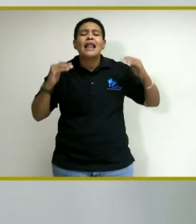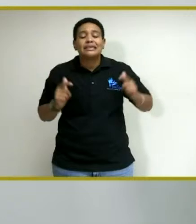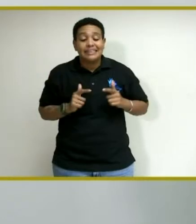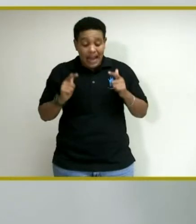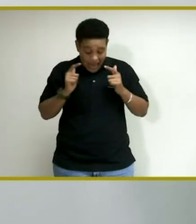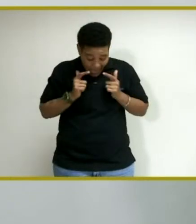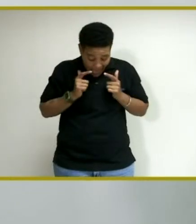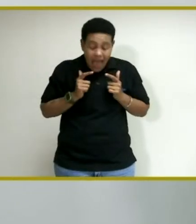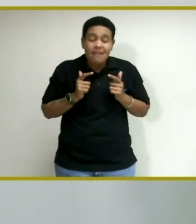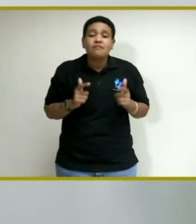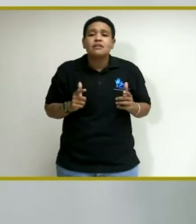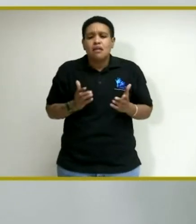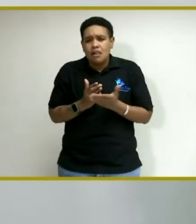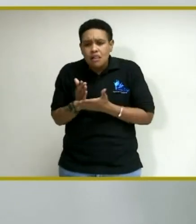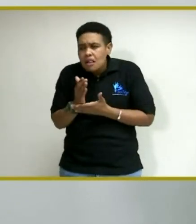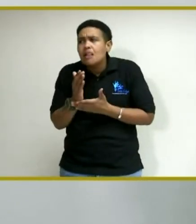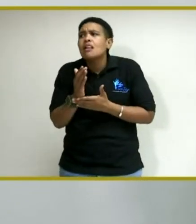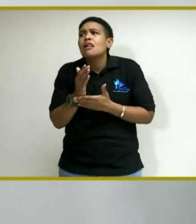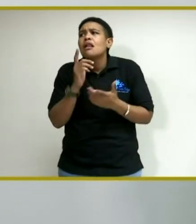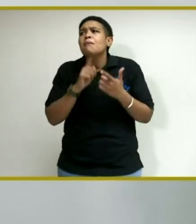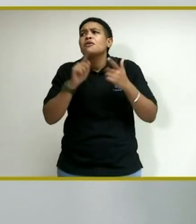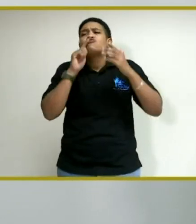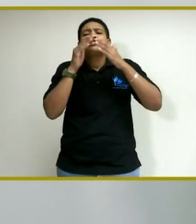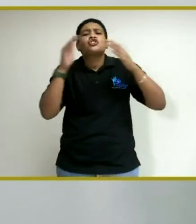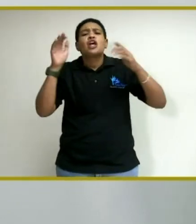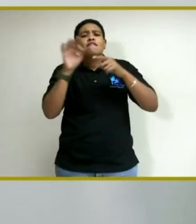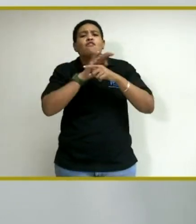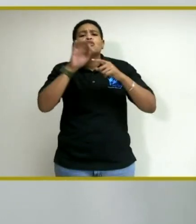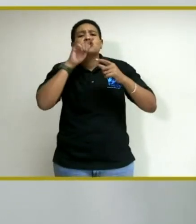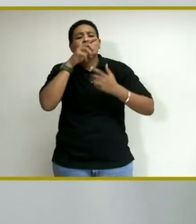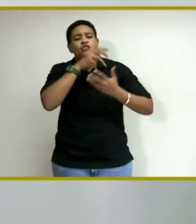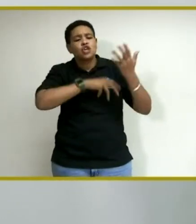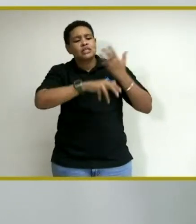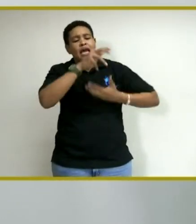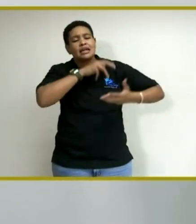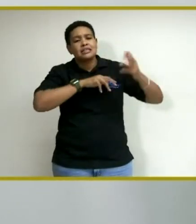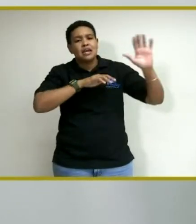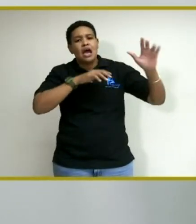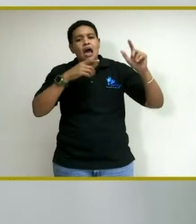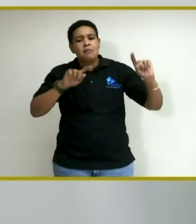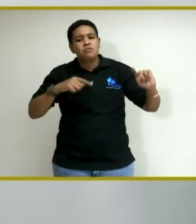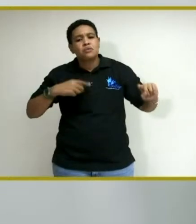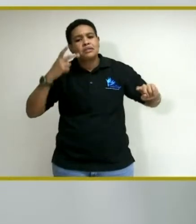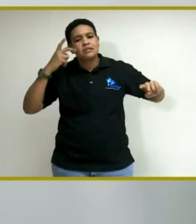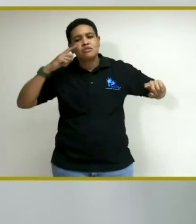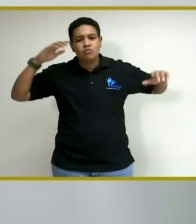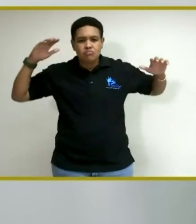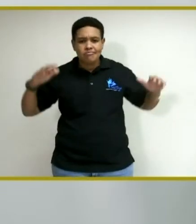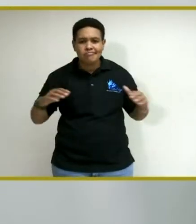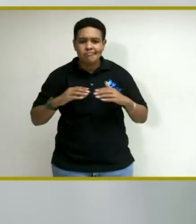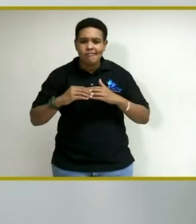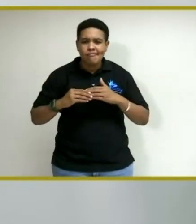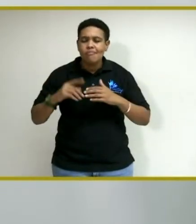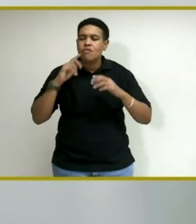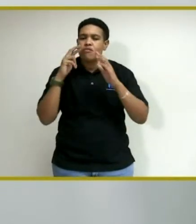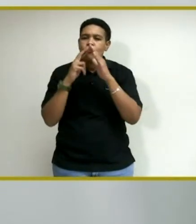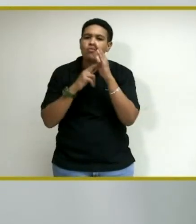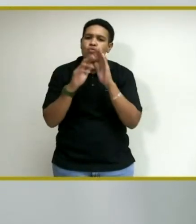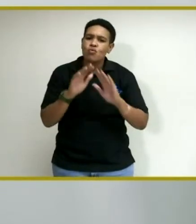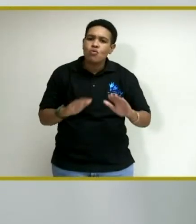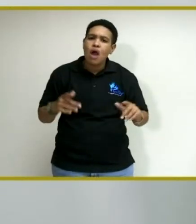lives, livelihoods, and the general functioning of the society. We've seen some relaxation of measures, curfew